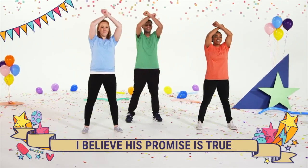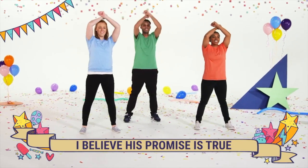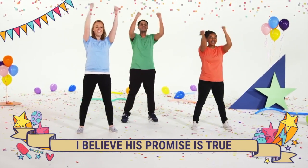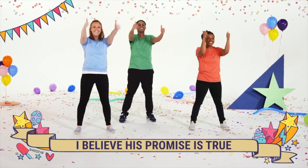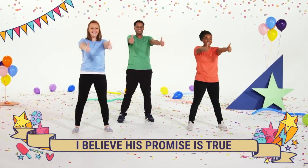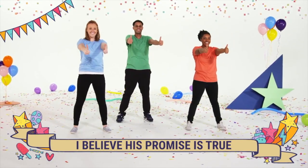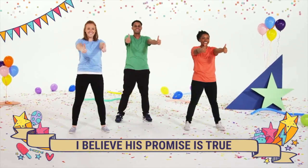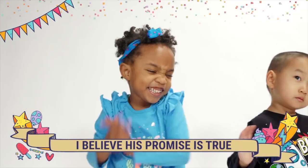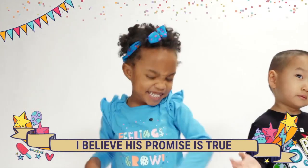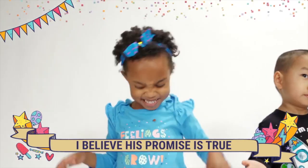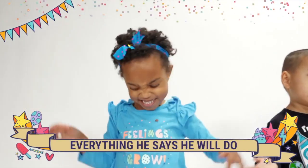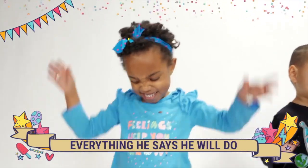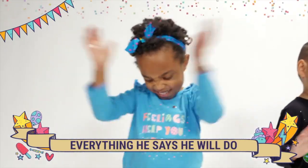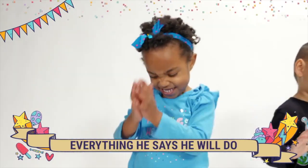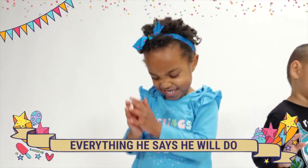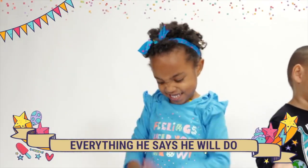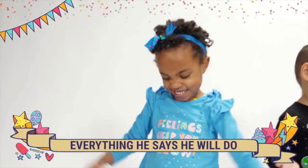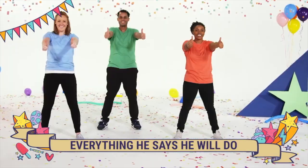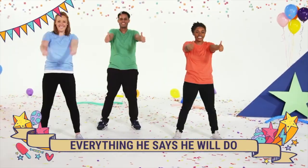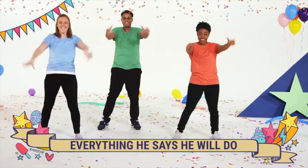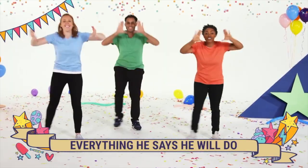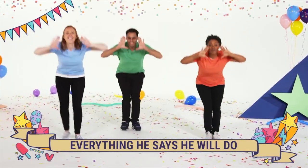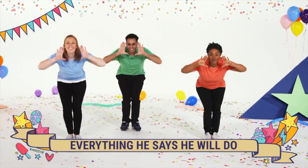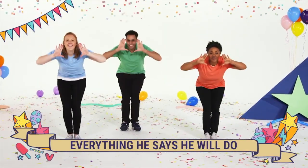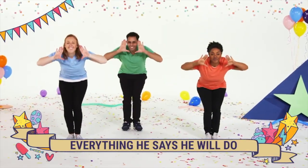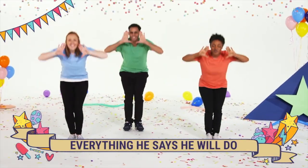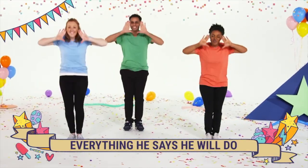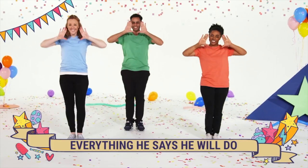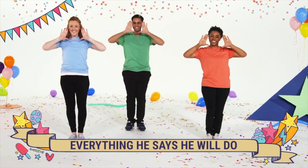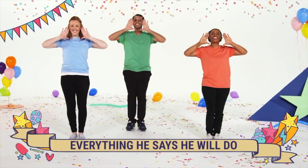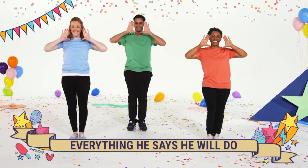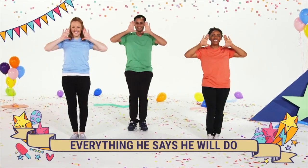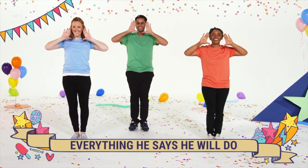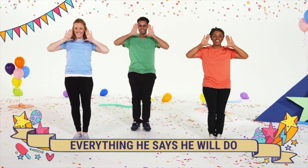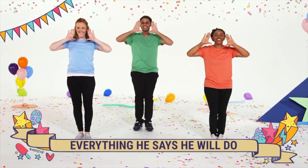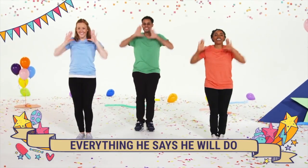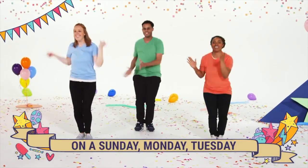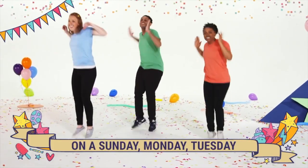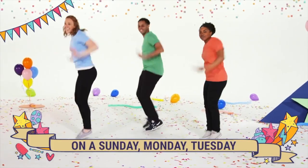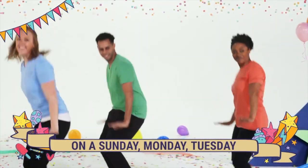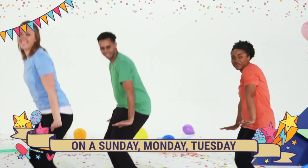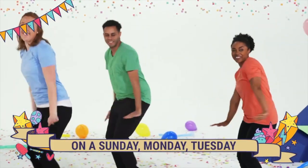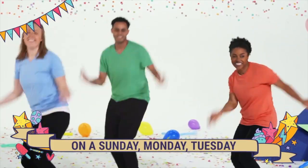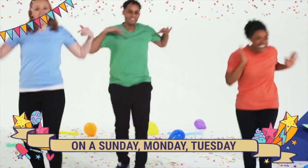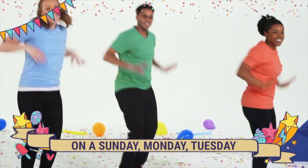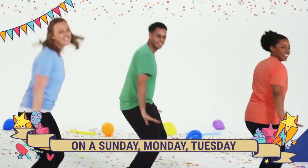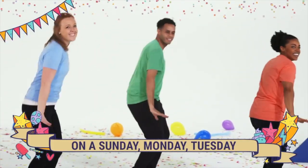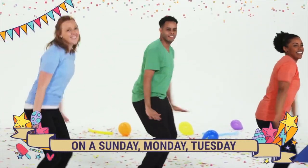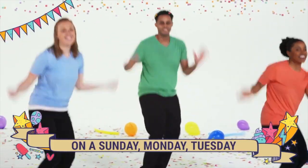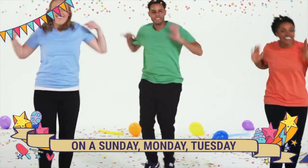His promise is true, 'cause everything He says He will do. On a